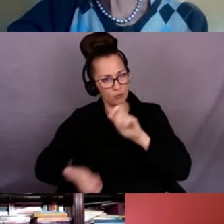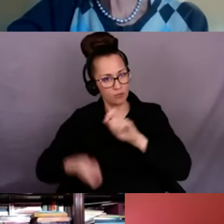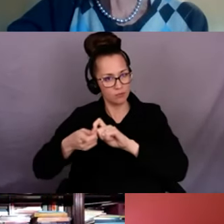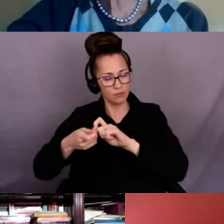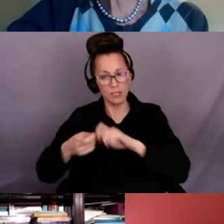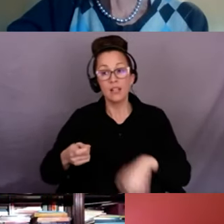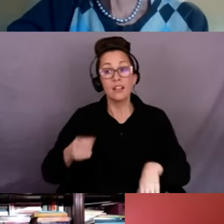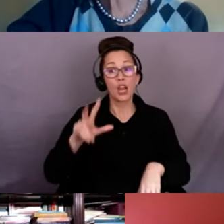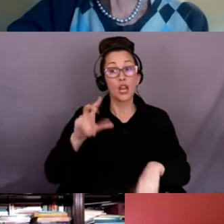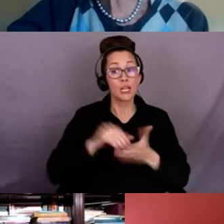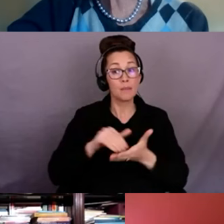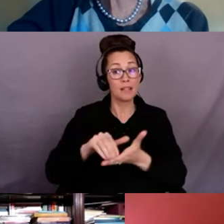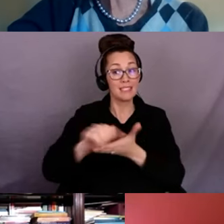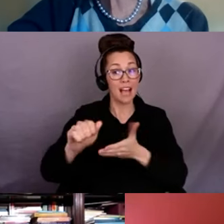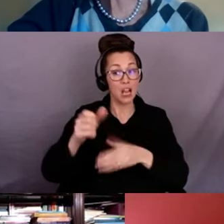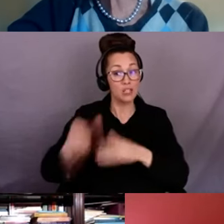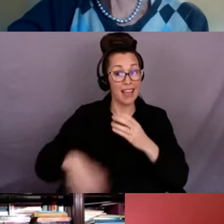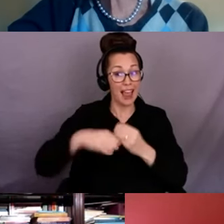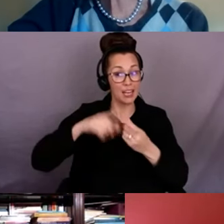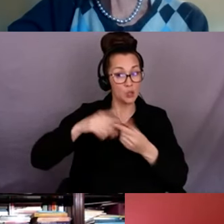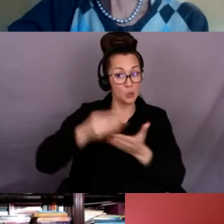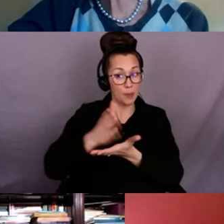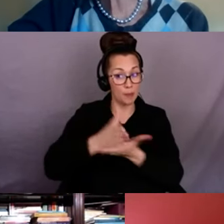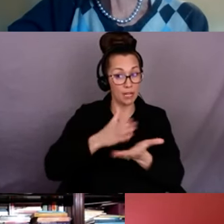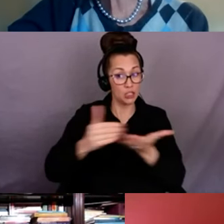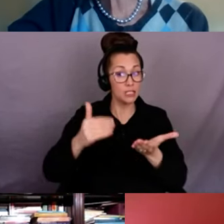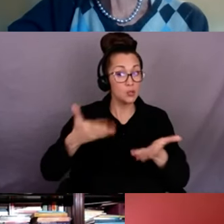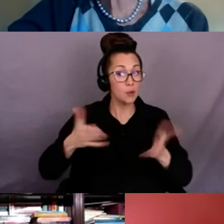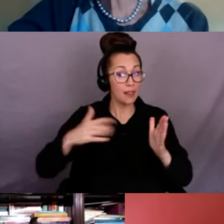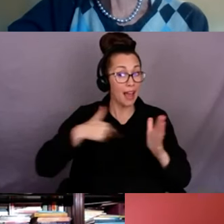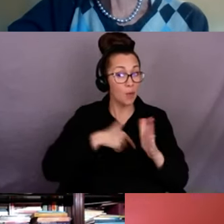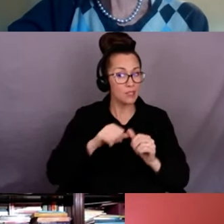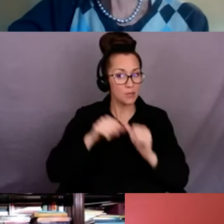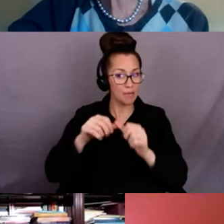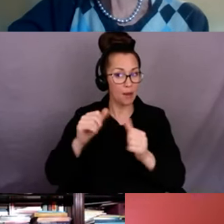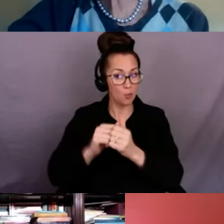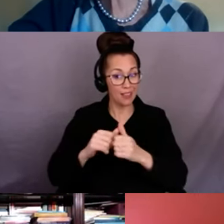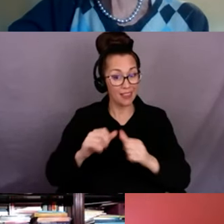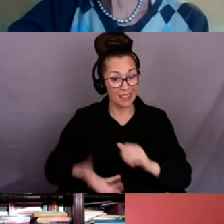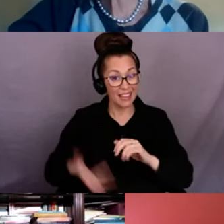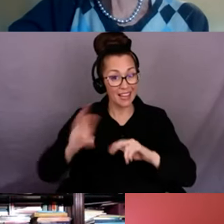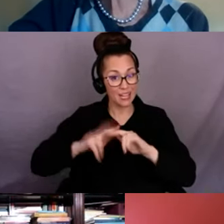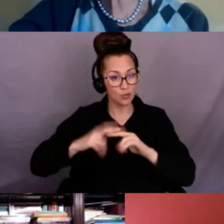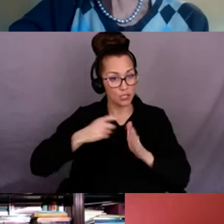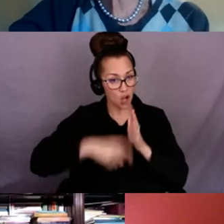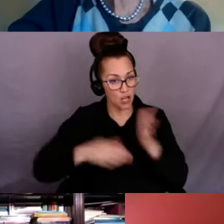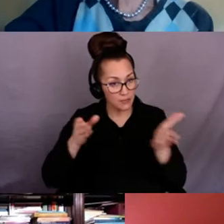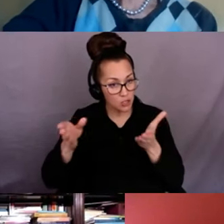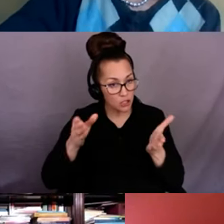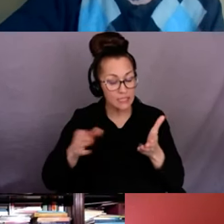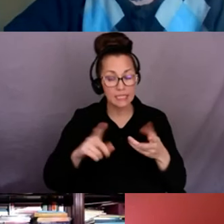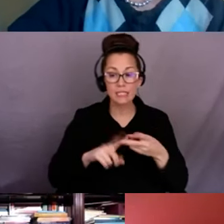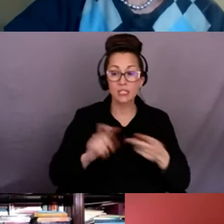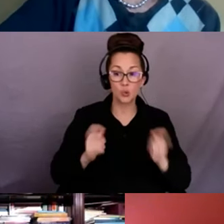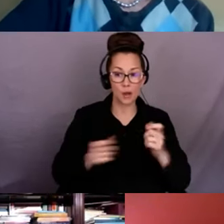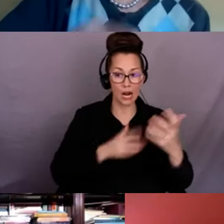$30 million added to our budget to allow us to keep pace with the increased cost of services and also to accommodate,